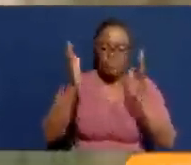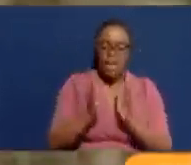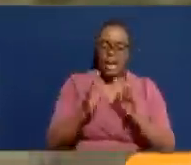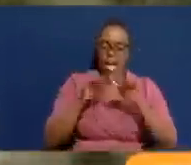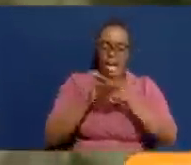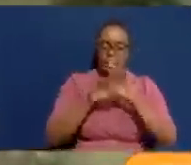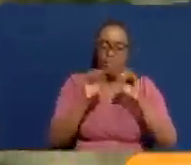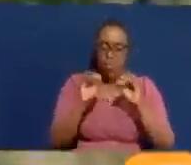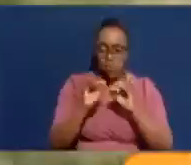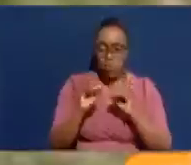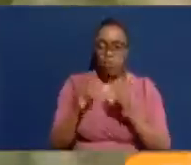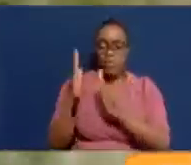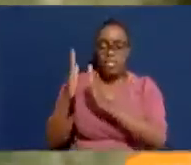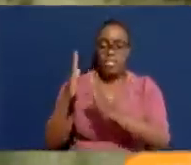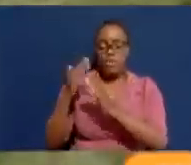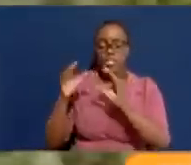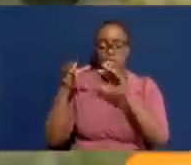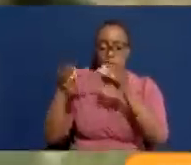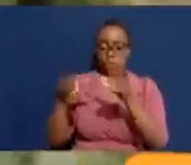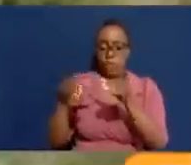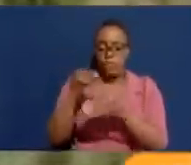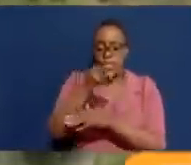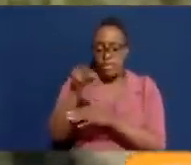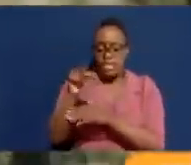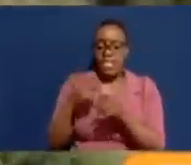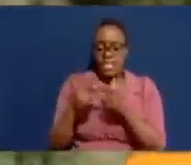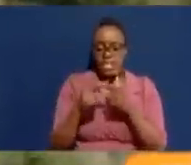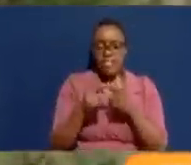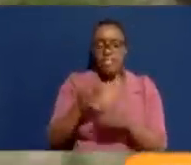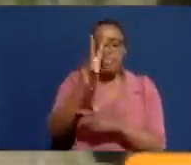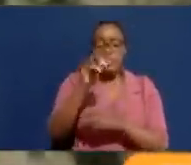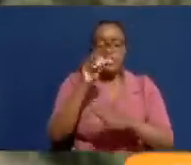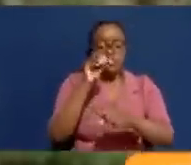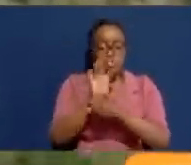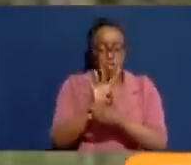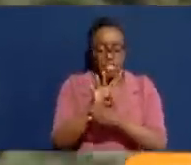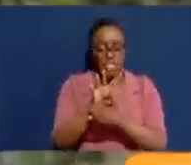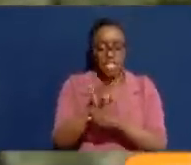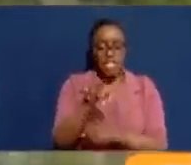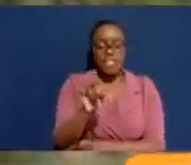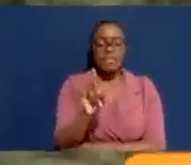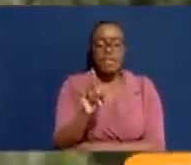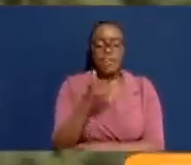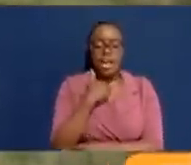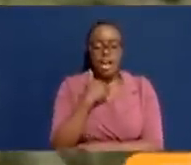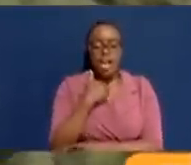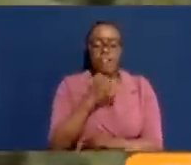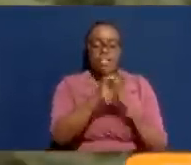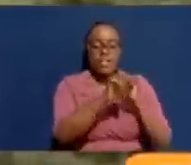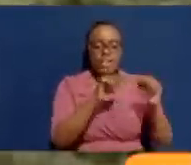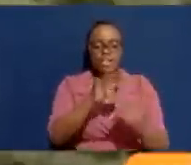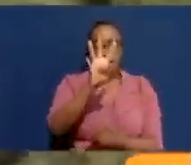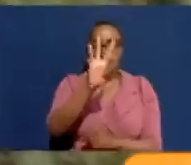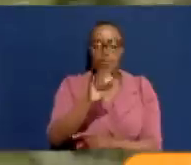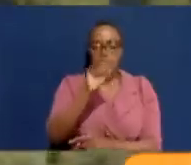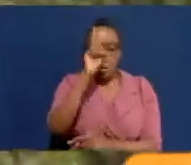to security personnel. The bandits are so daring that in 2014, they staged a massacre and killed 40